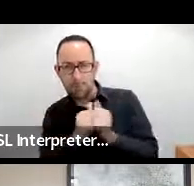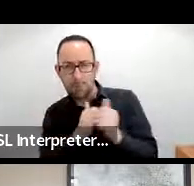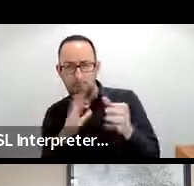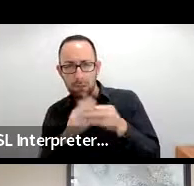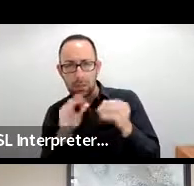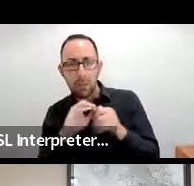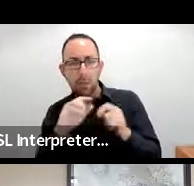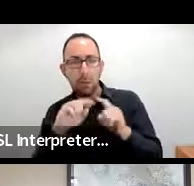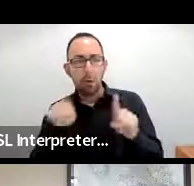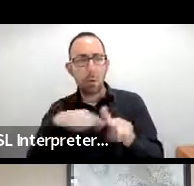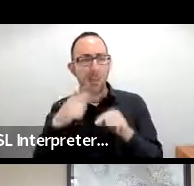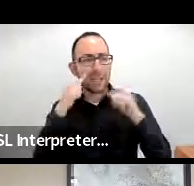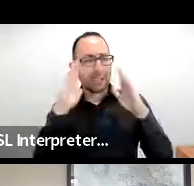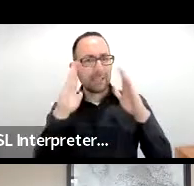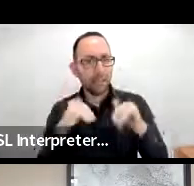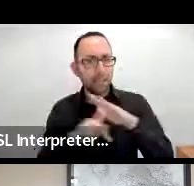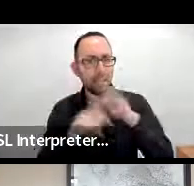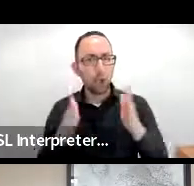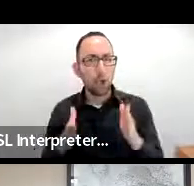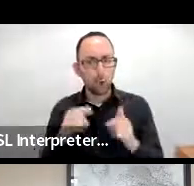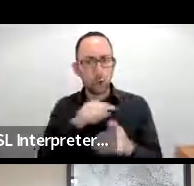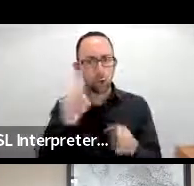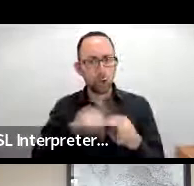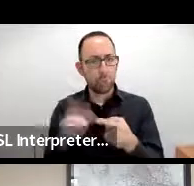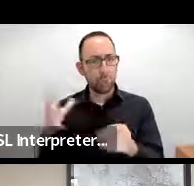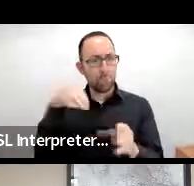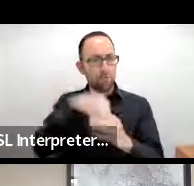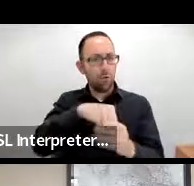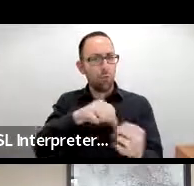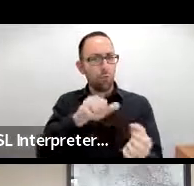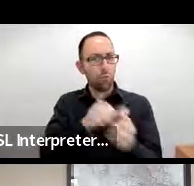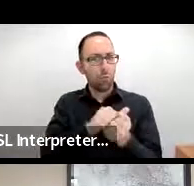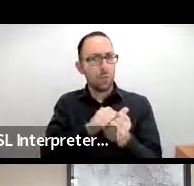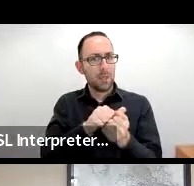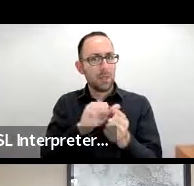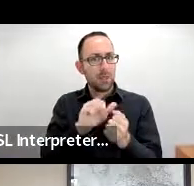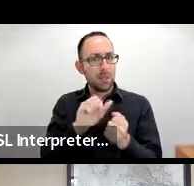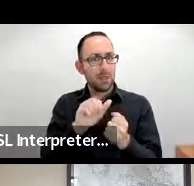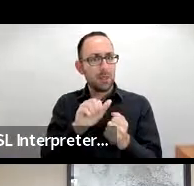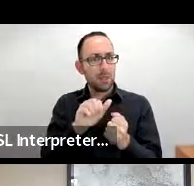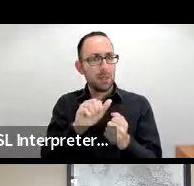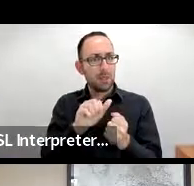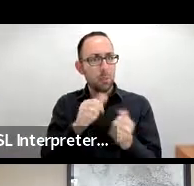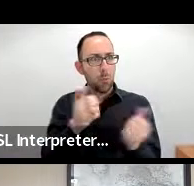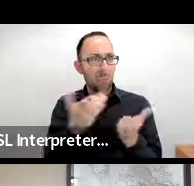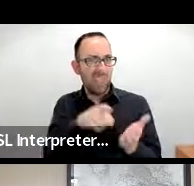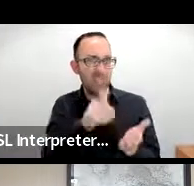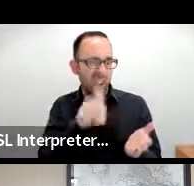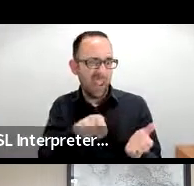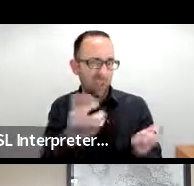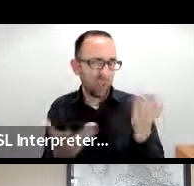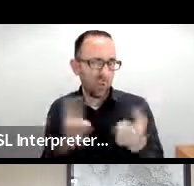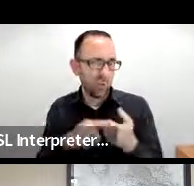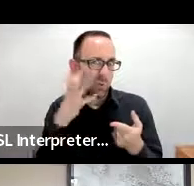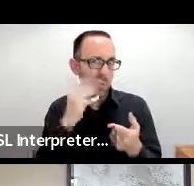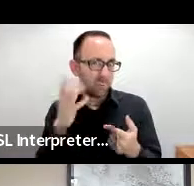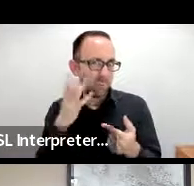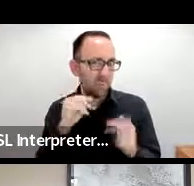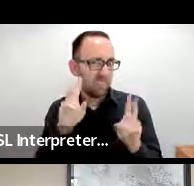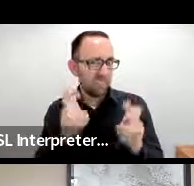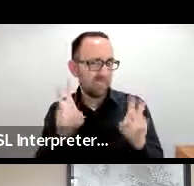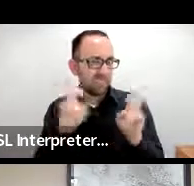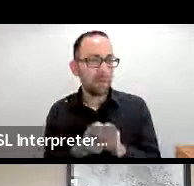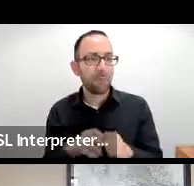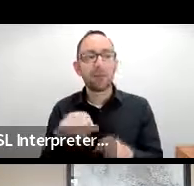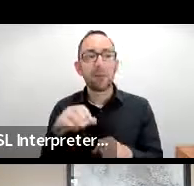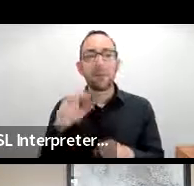to be involved in some of the preparations that they may have to face? So we do monthly drills, and